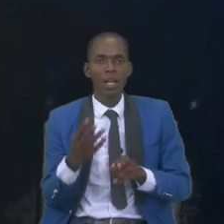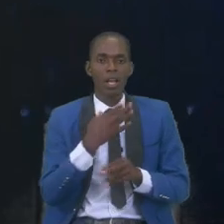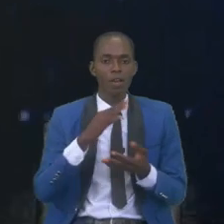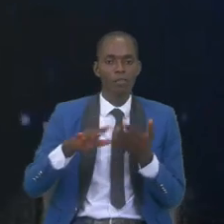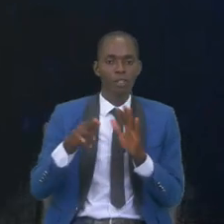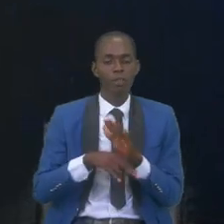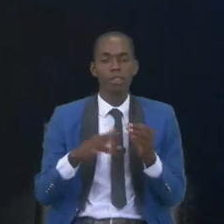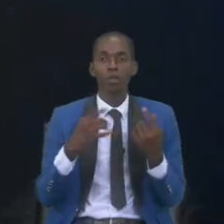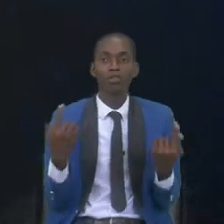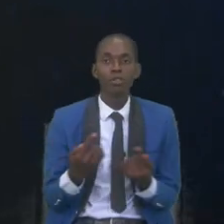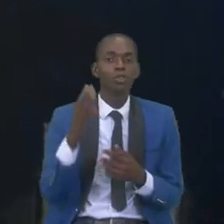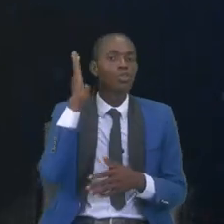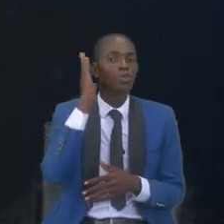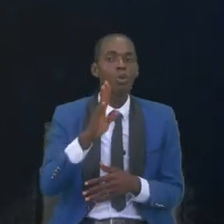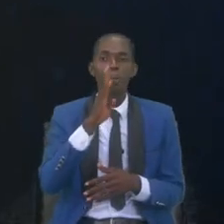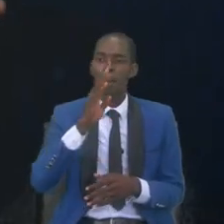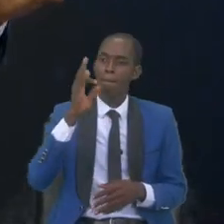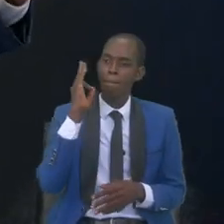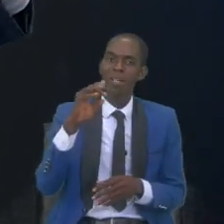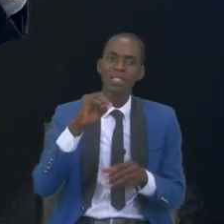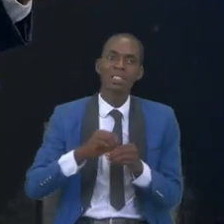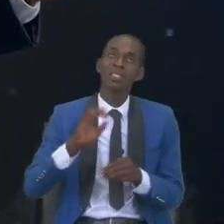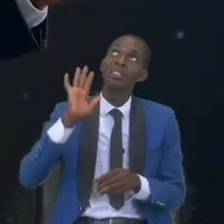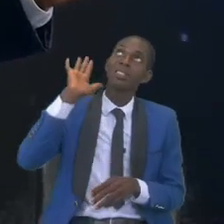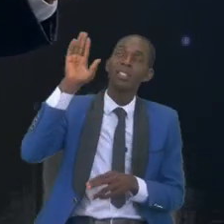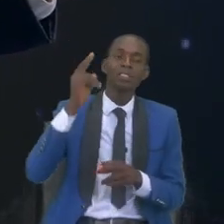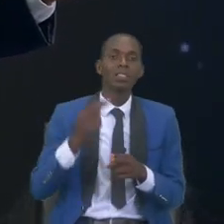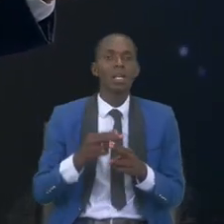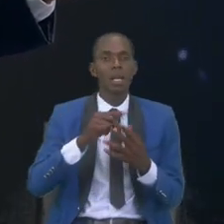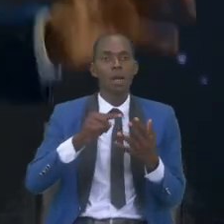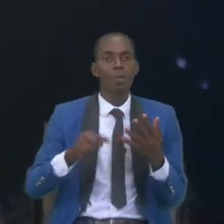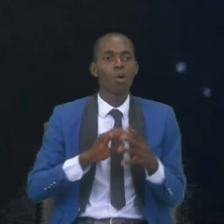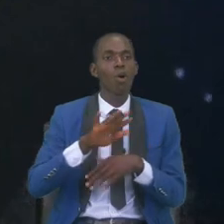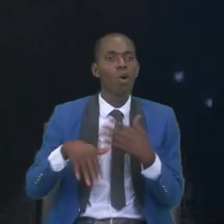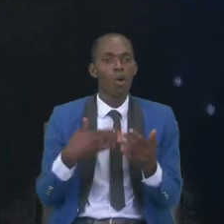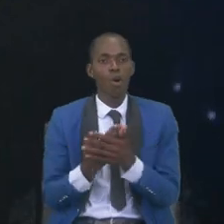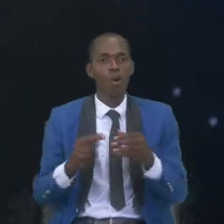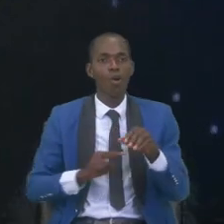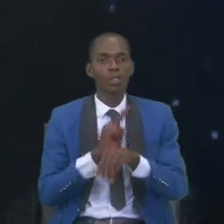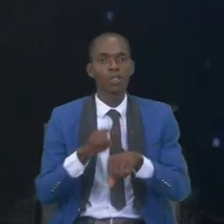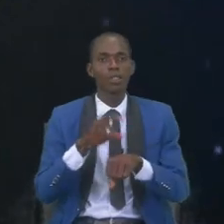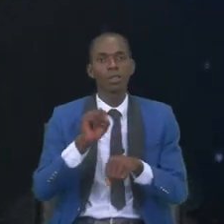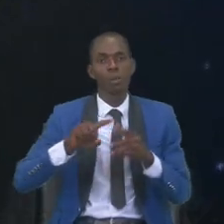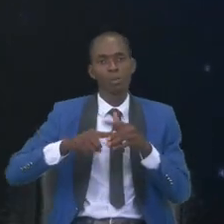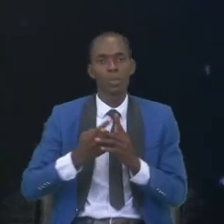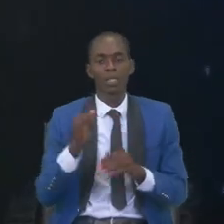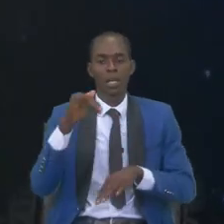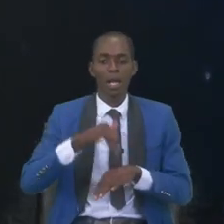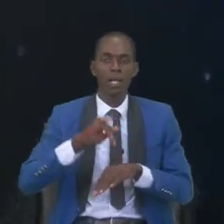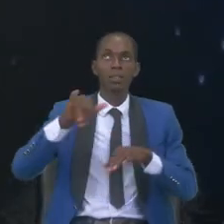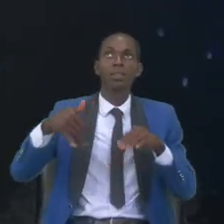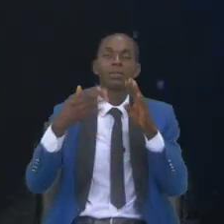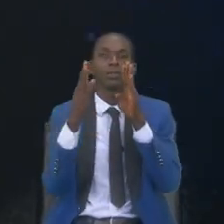be preached in his name among all nations, beginning at